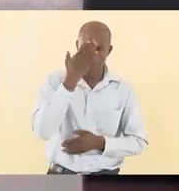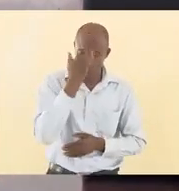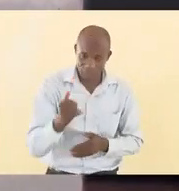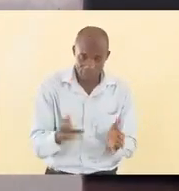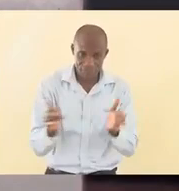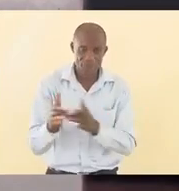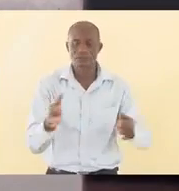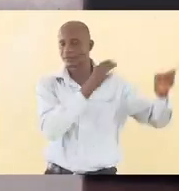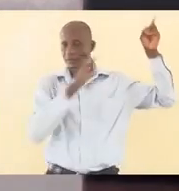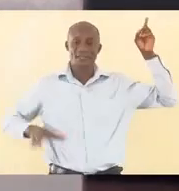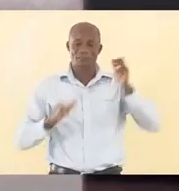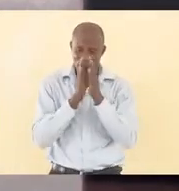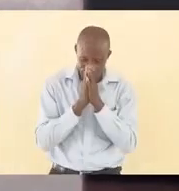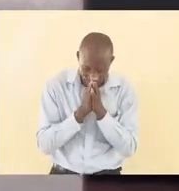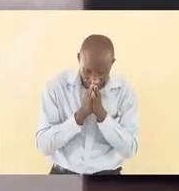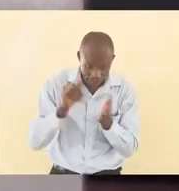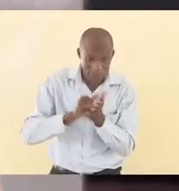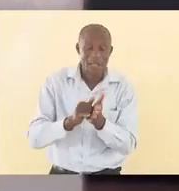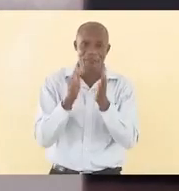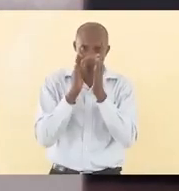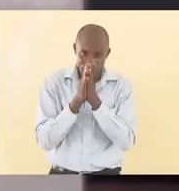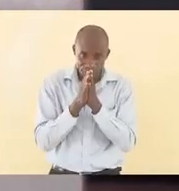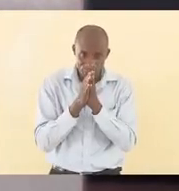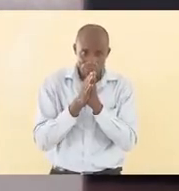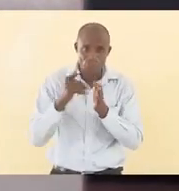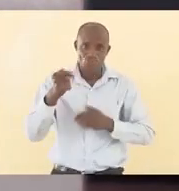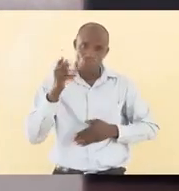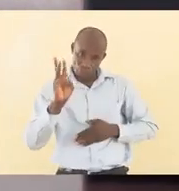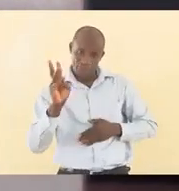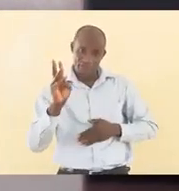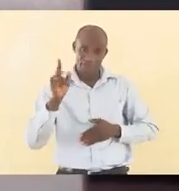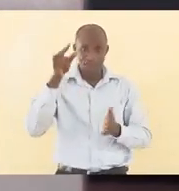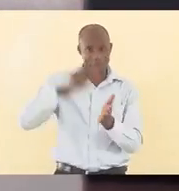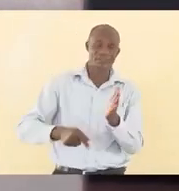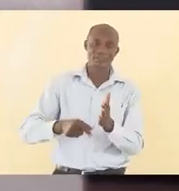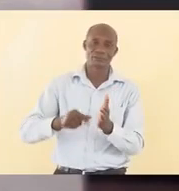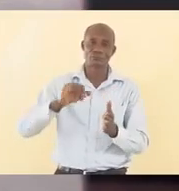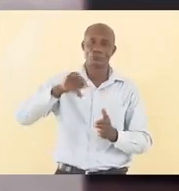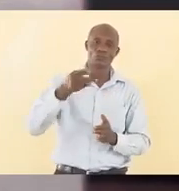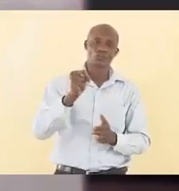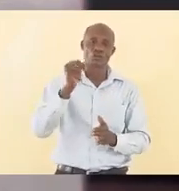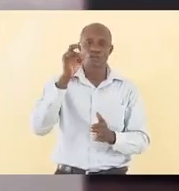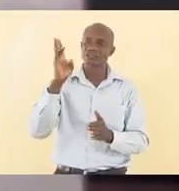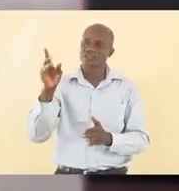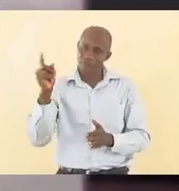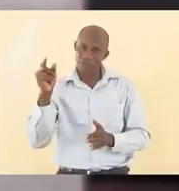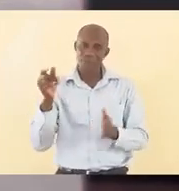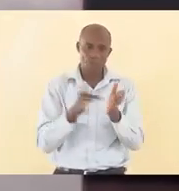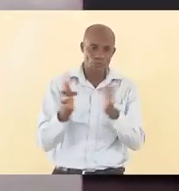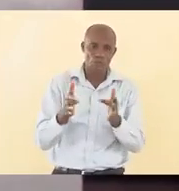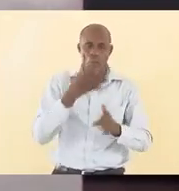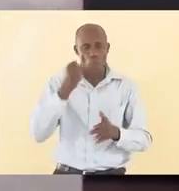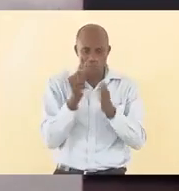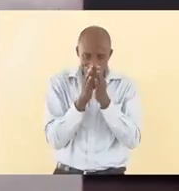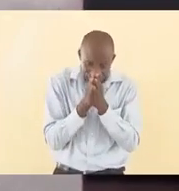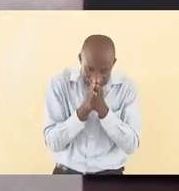This is why Jesus Christ prayed that prayer, 26 verses of John chapter 17, Jesus